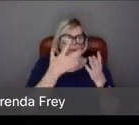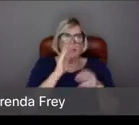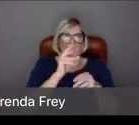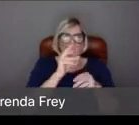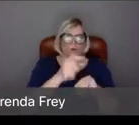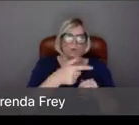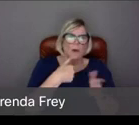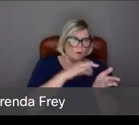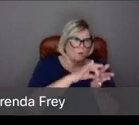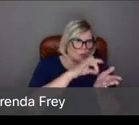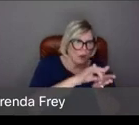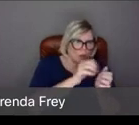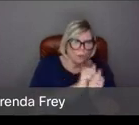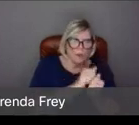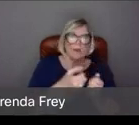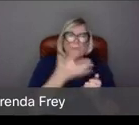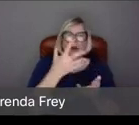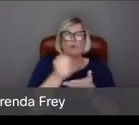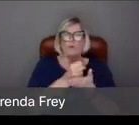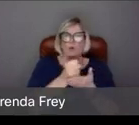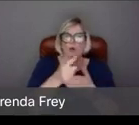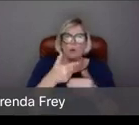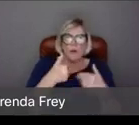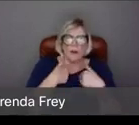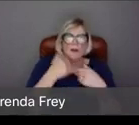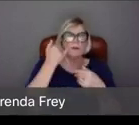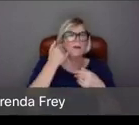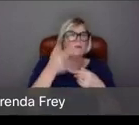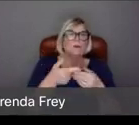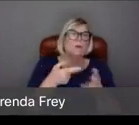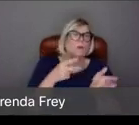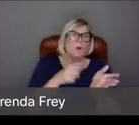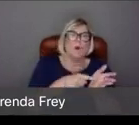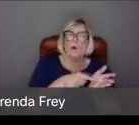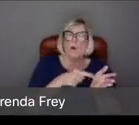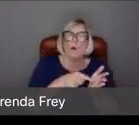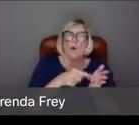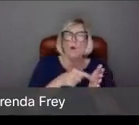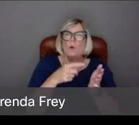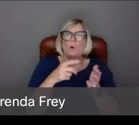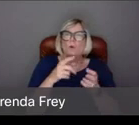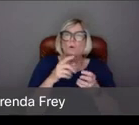the number of credit cards, if you have installment debts, or